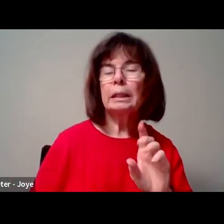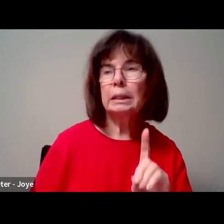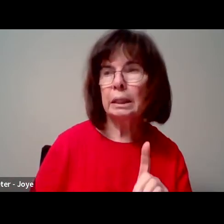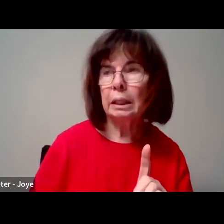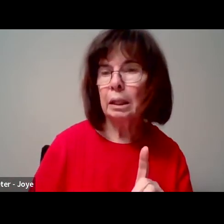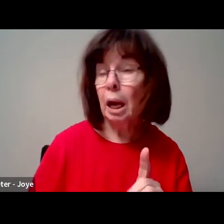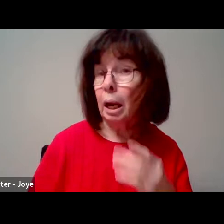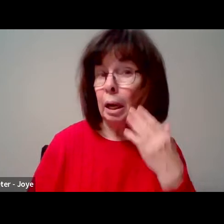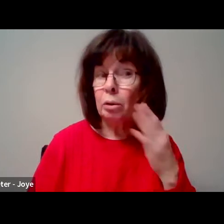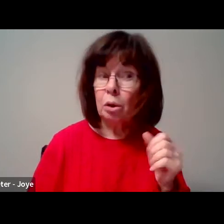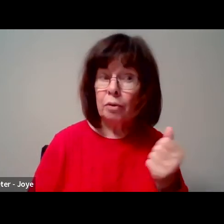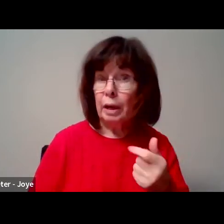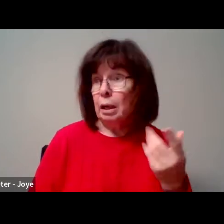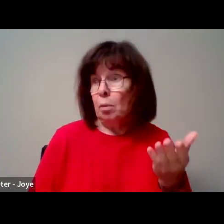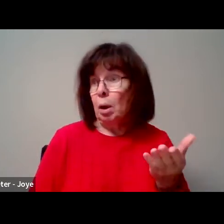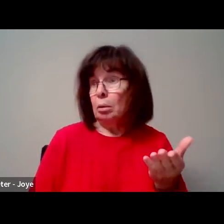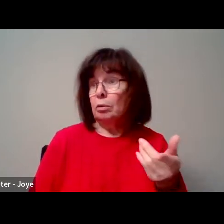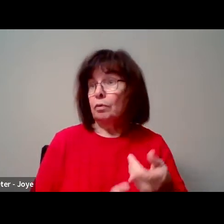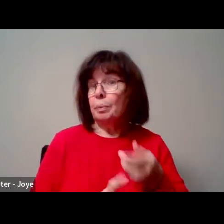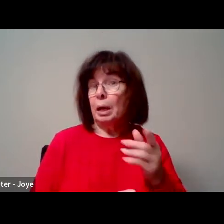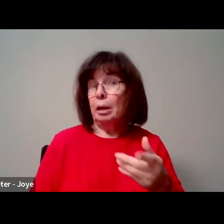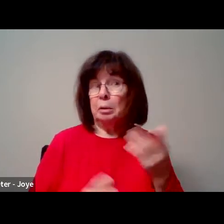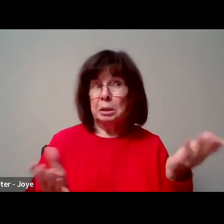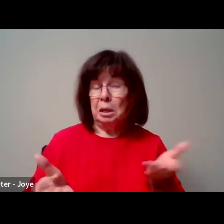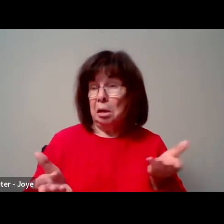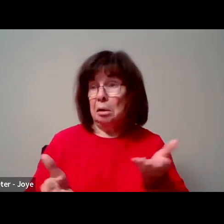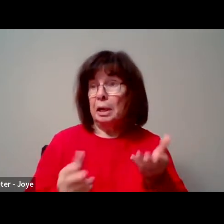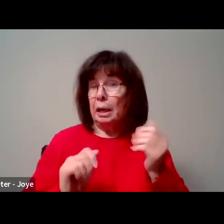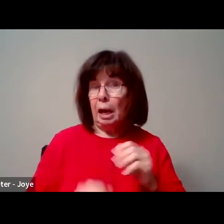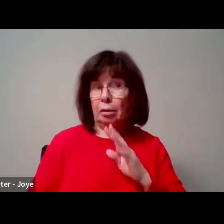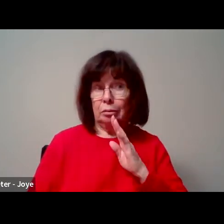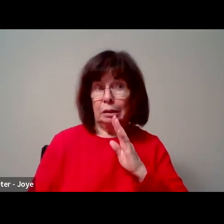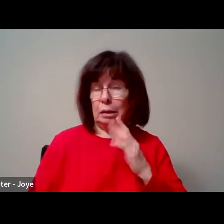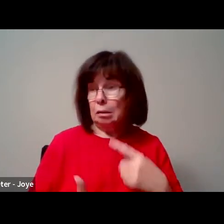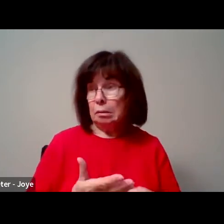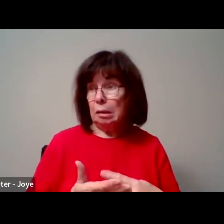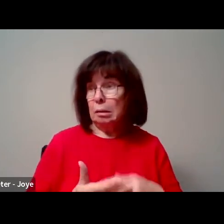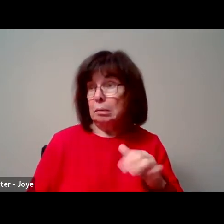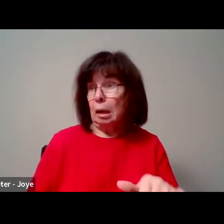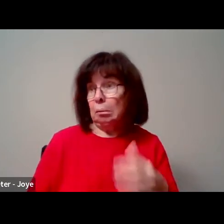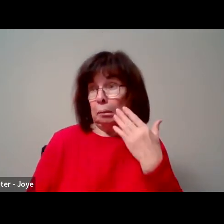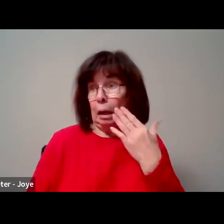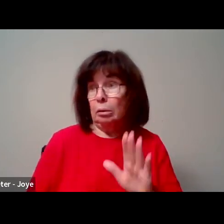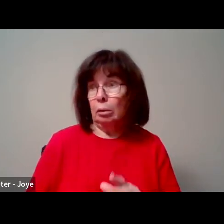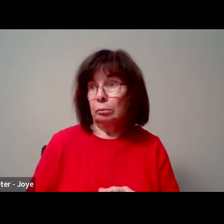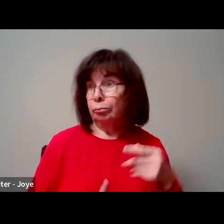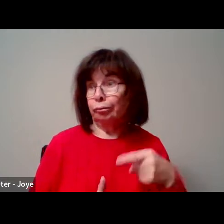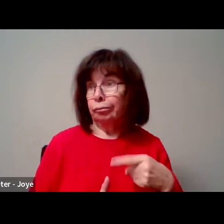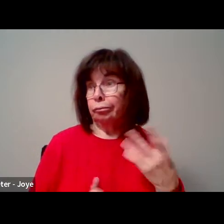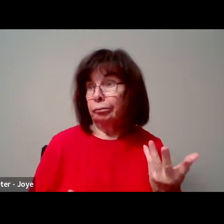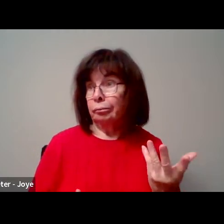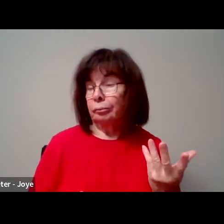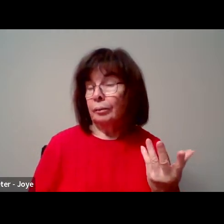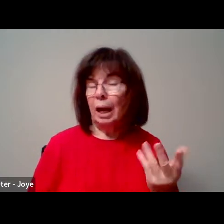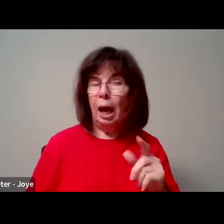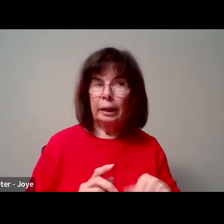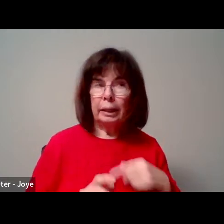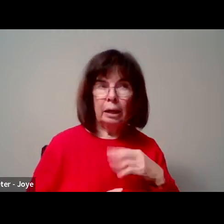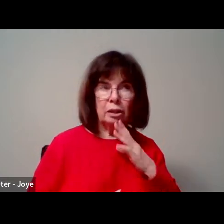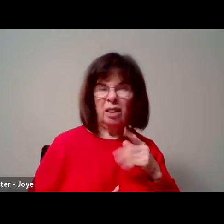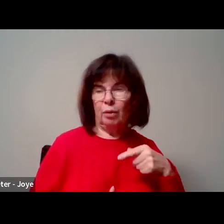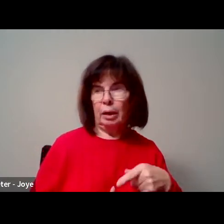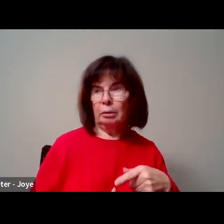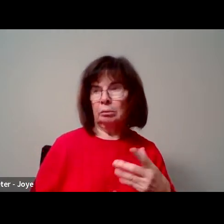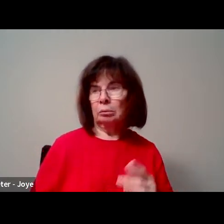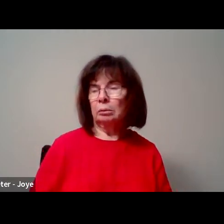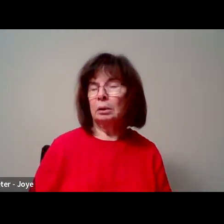from OUSD is actually on the line that can speak to that in particular. So I don't presume to speak for them.